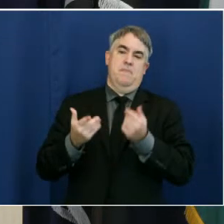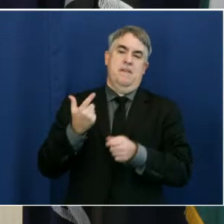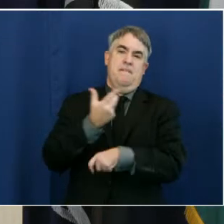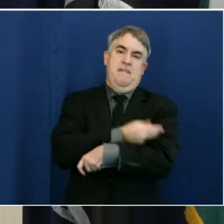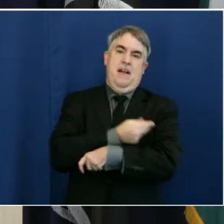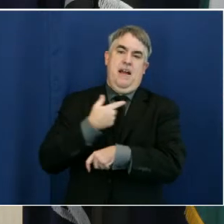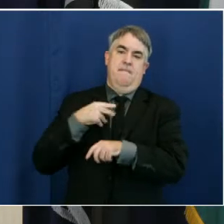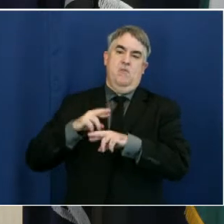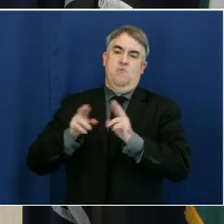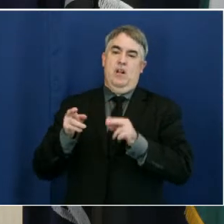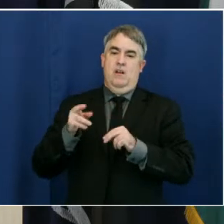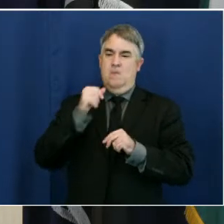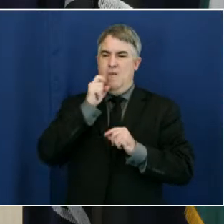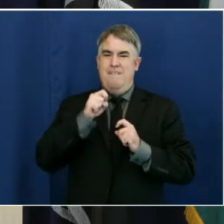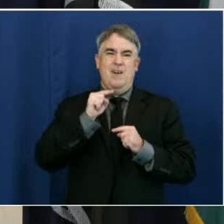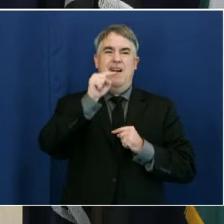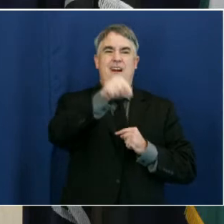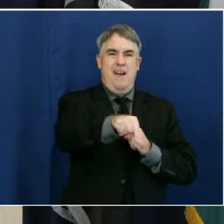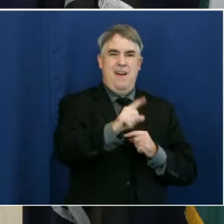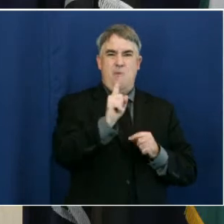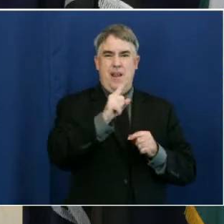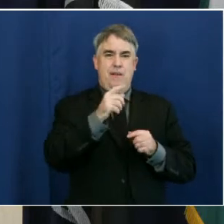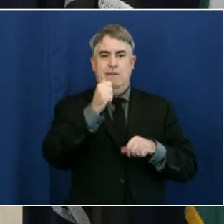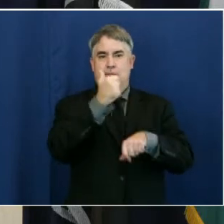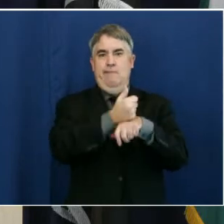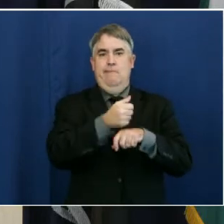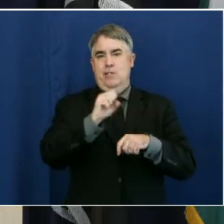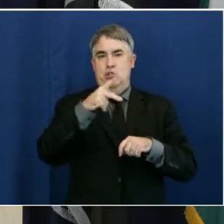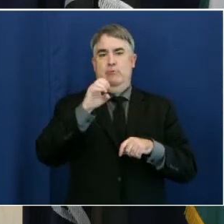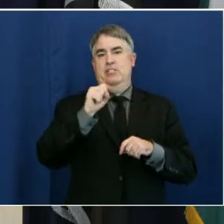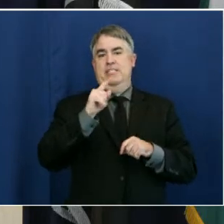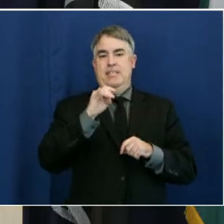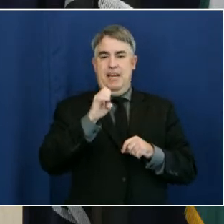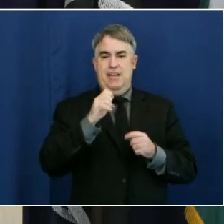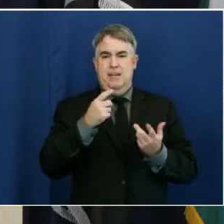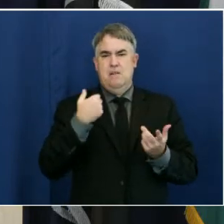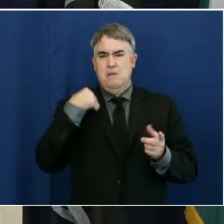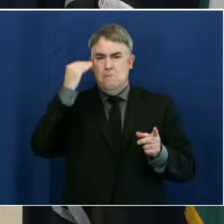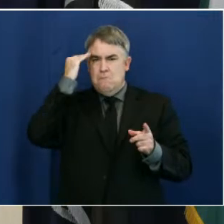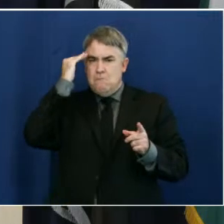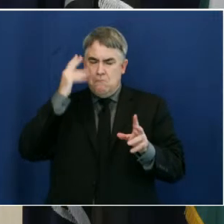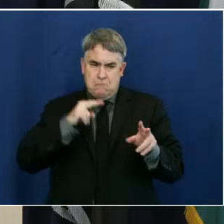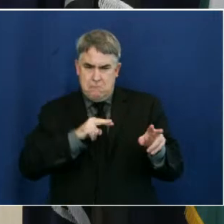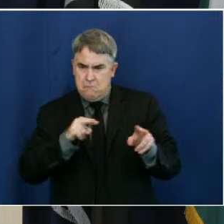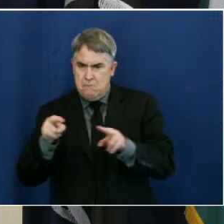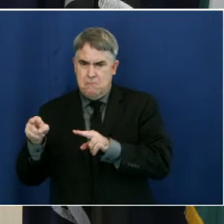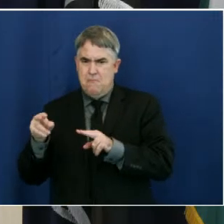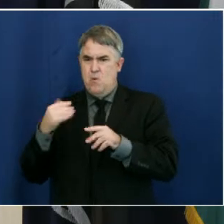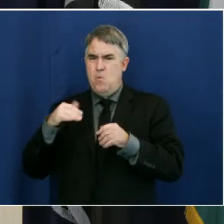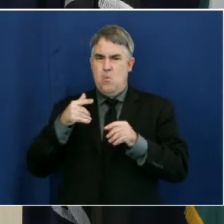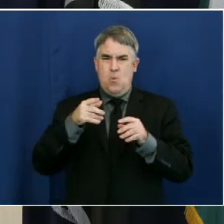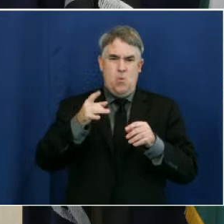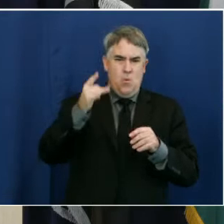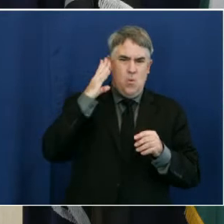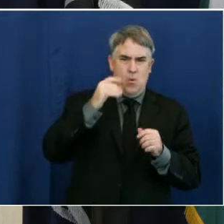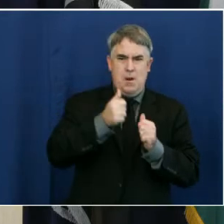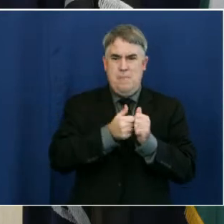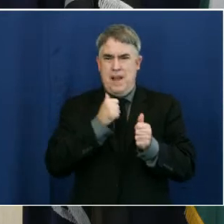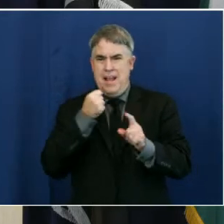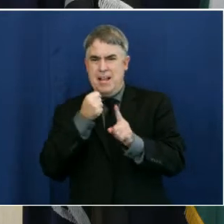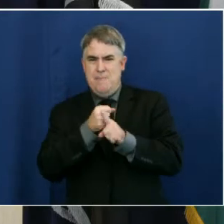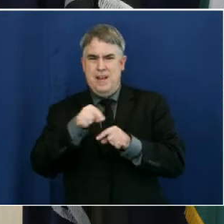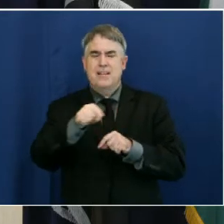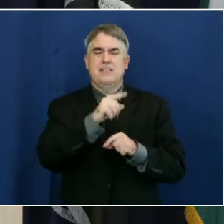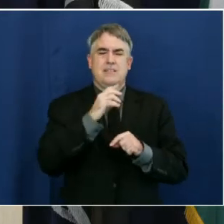will continue to be driven via a lens of helping those communities disproportionately impacted. But the total numbers that come into the